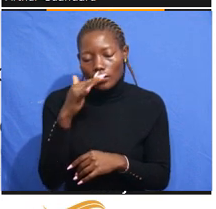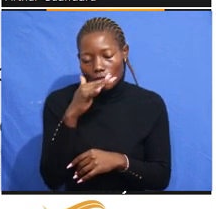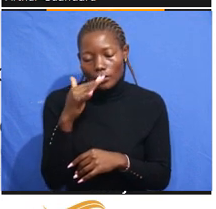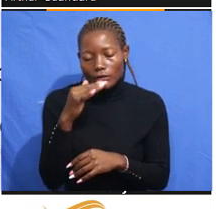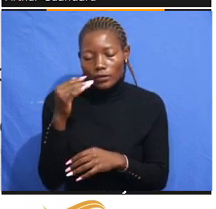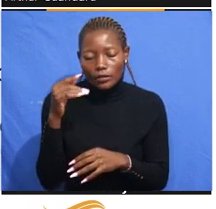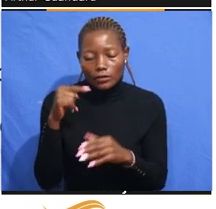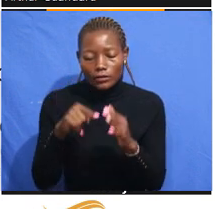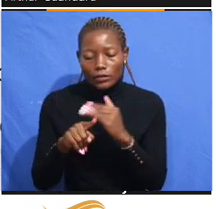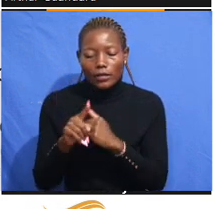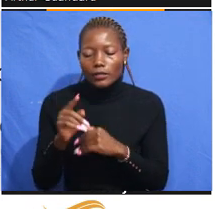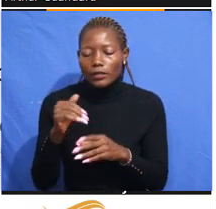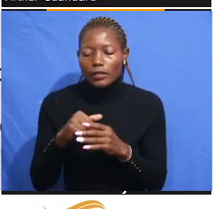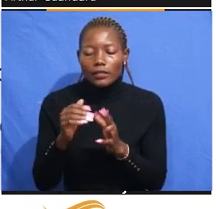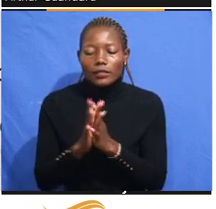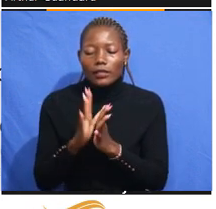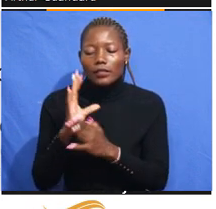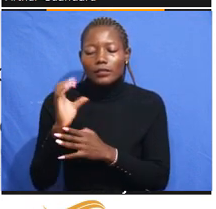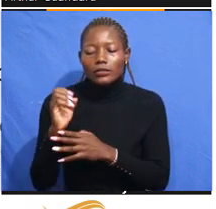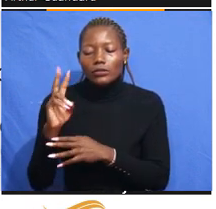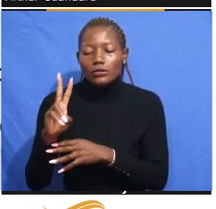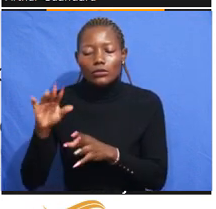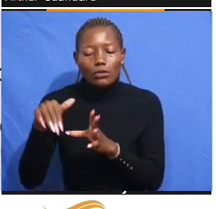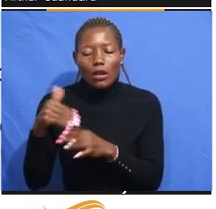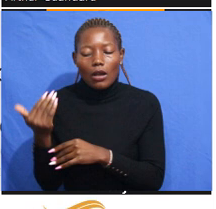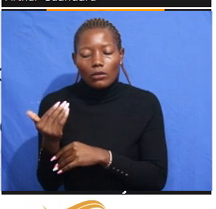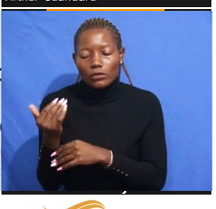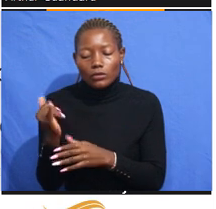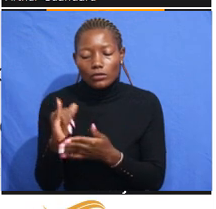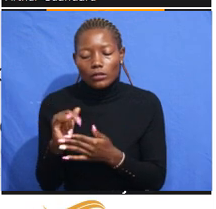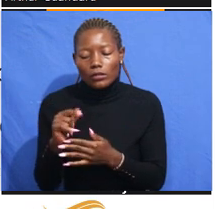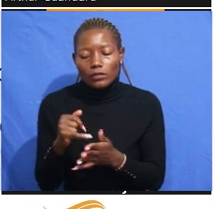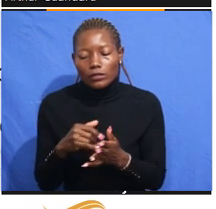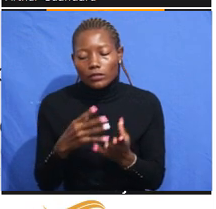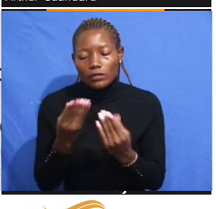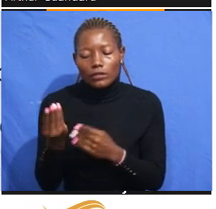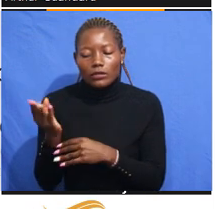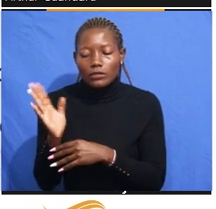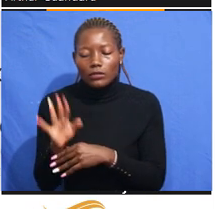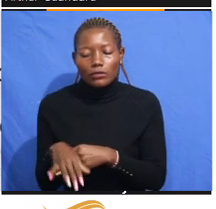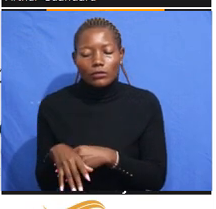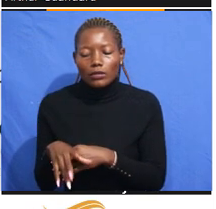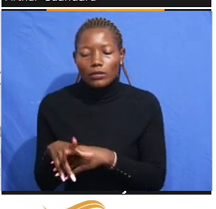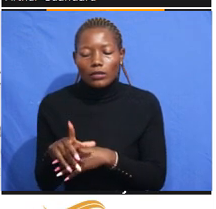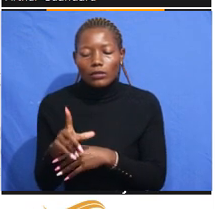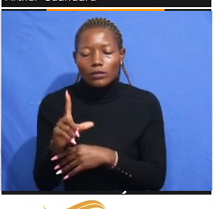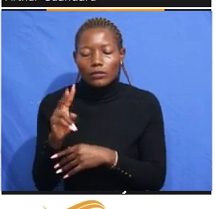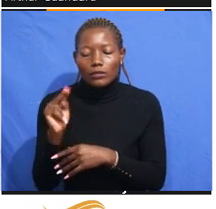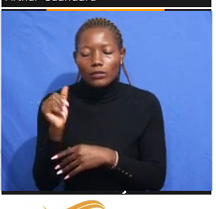the cells, we want the carbon dioxide to get out so that it goes back to the lungs and is ejected out of the body.